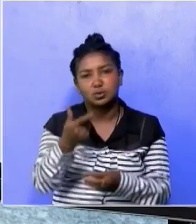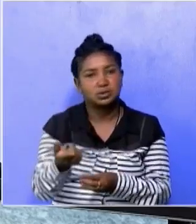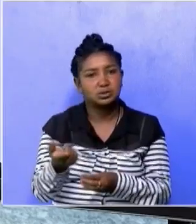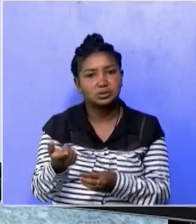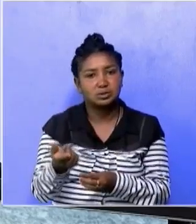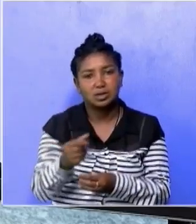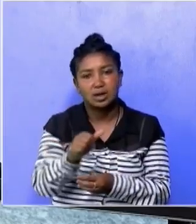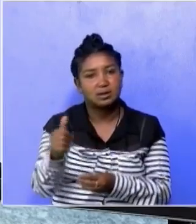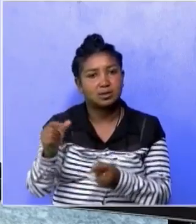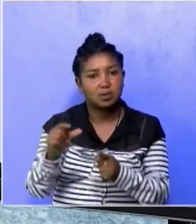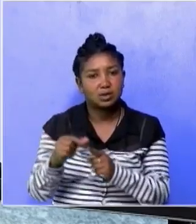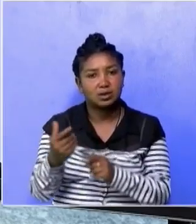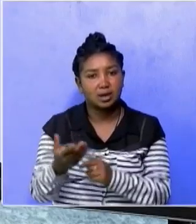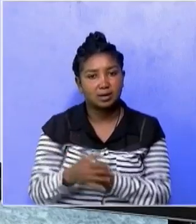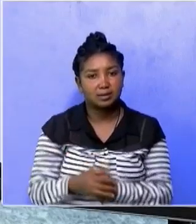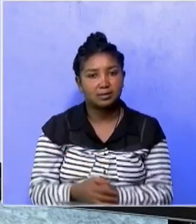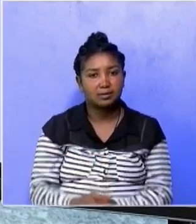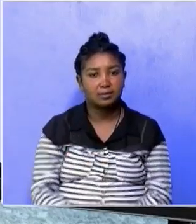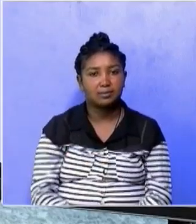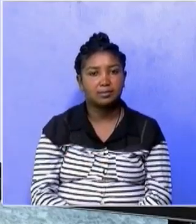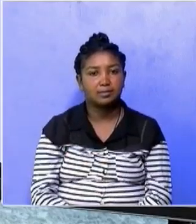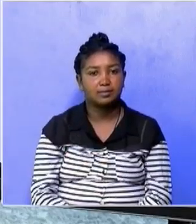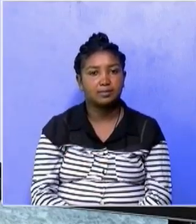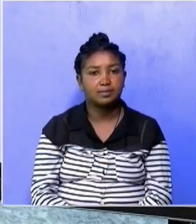context in another words too, right? Yeah.